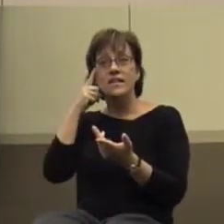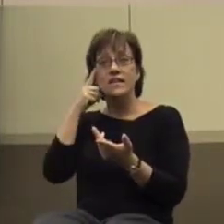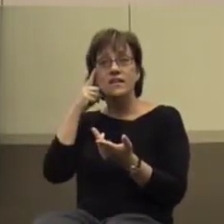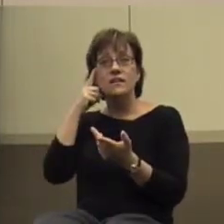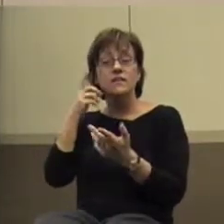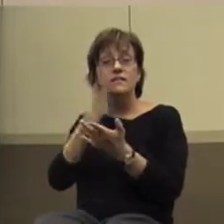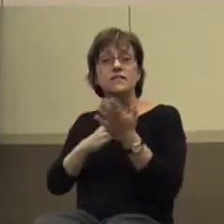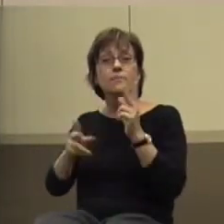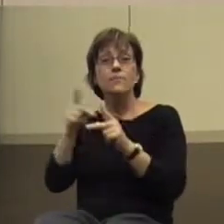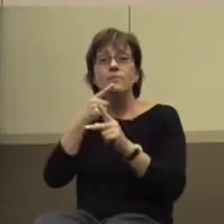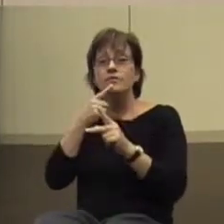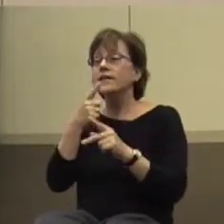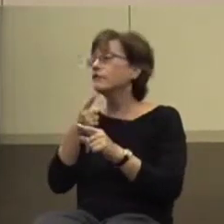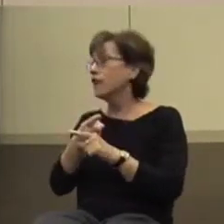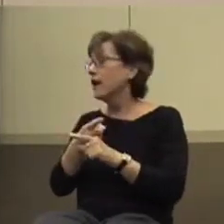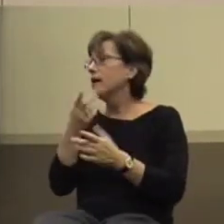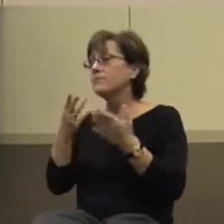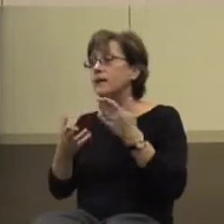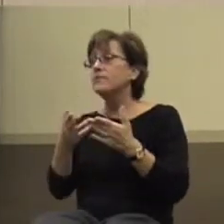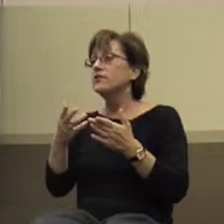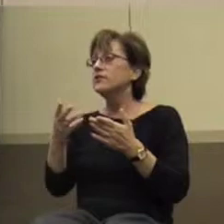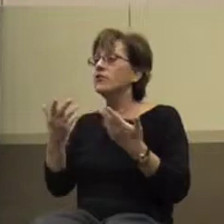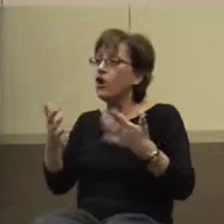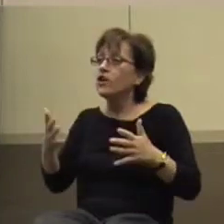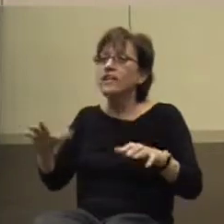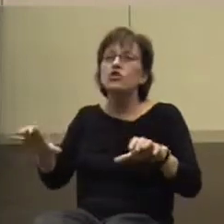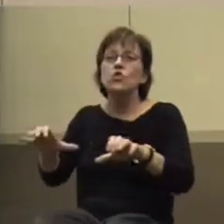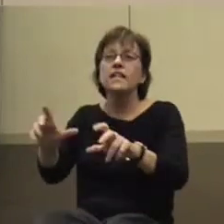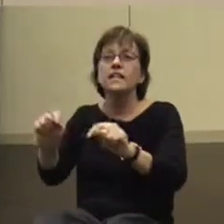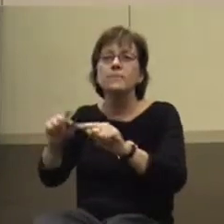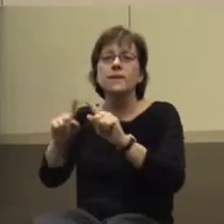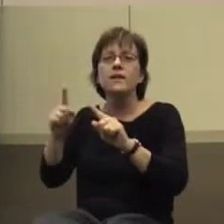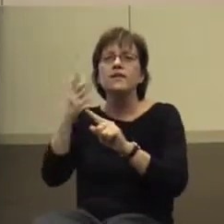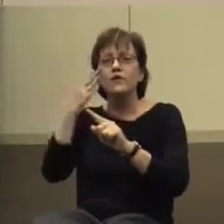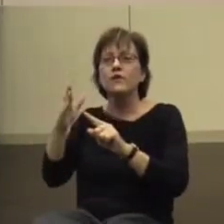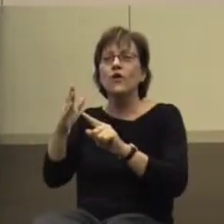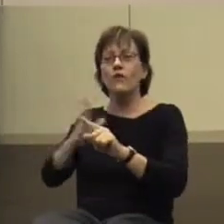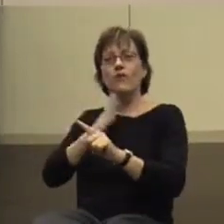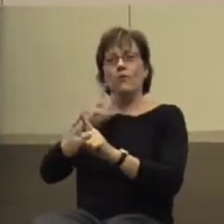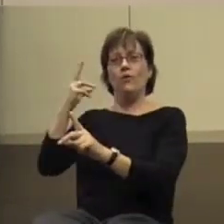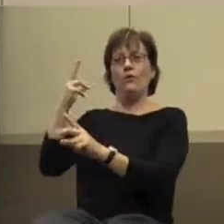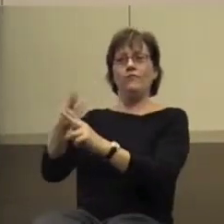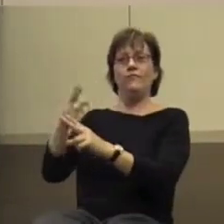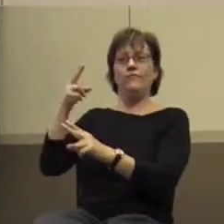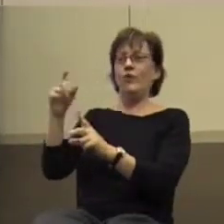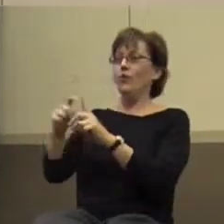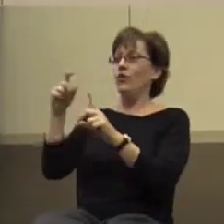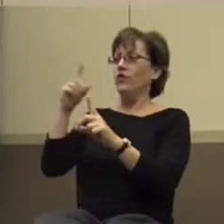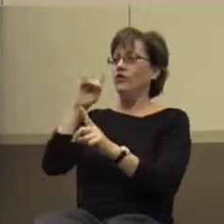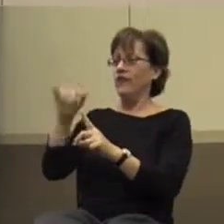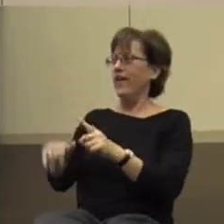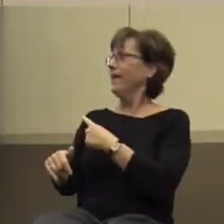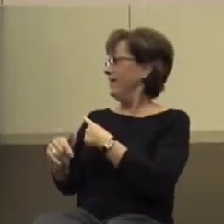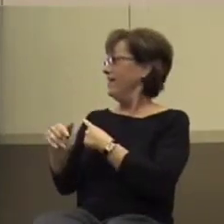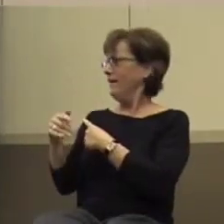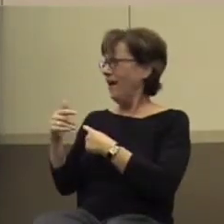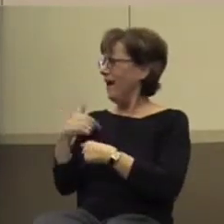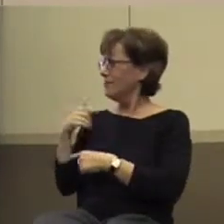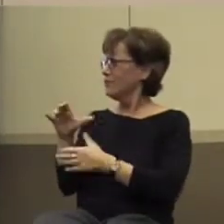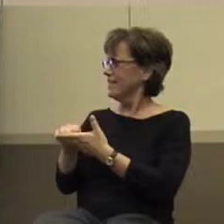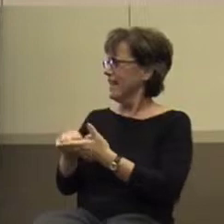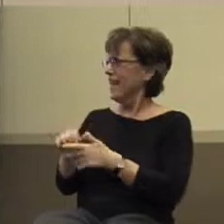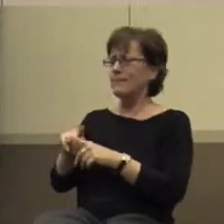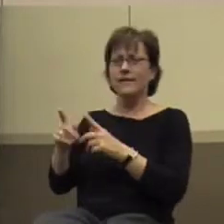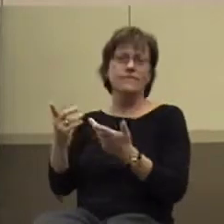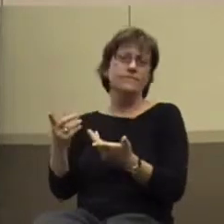stuff, but you may not know. Oh, that's what that's called. But you're using these different observational techniques and data. What I call it is data collection